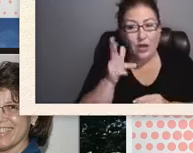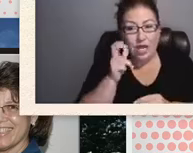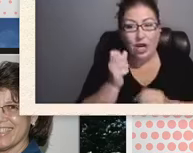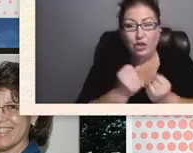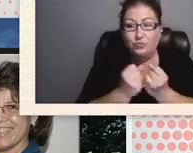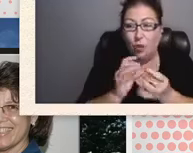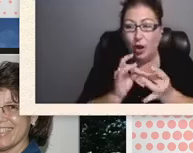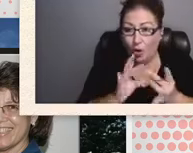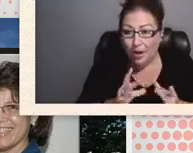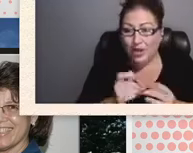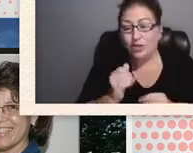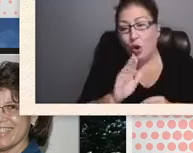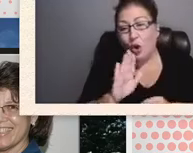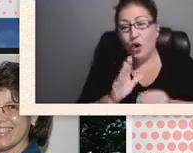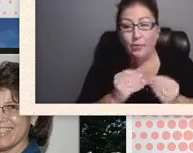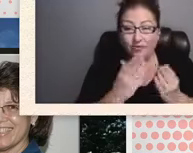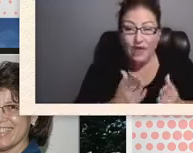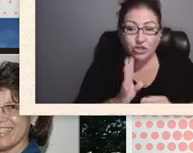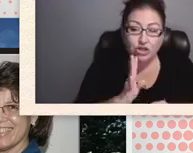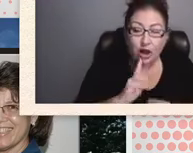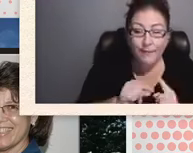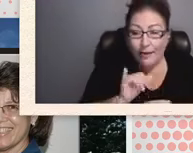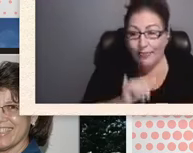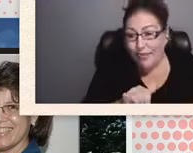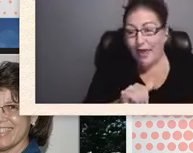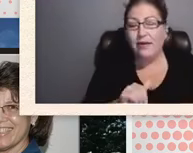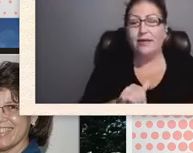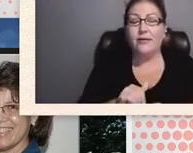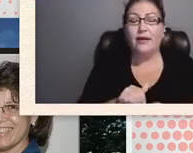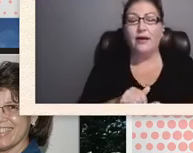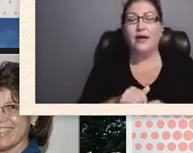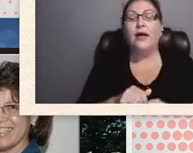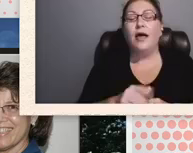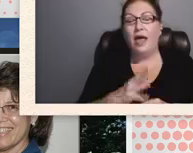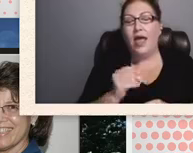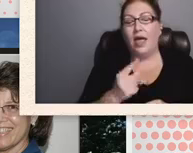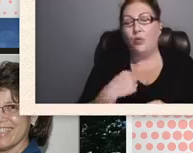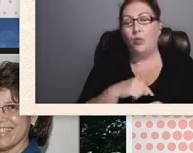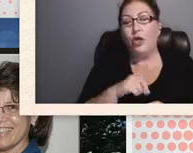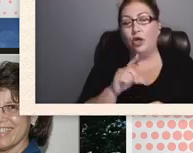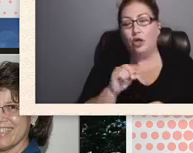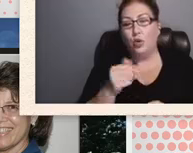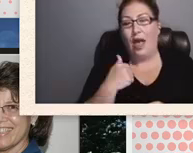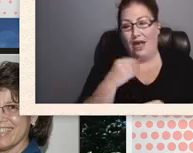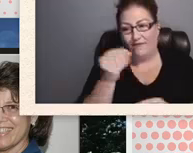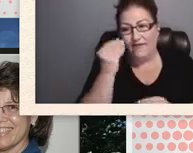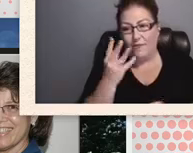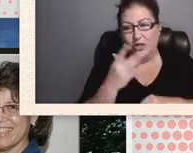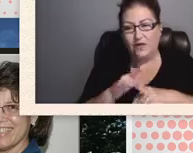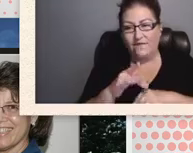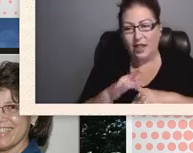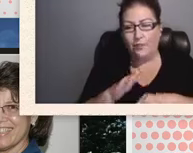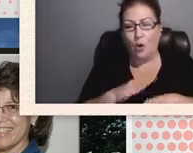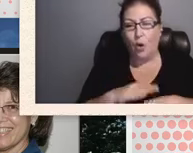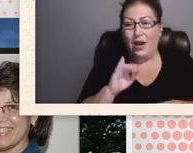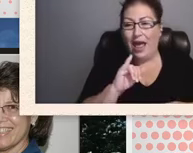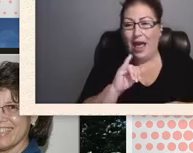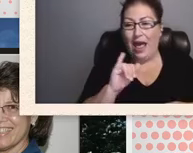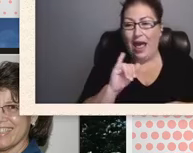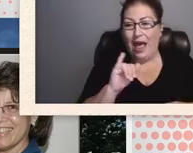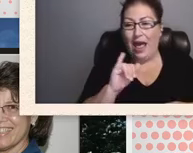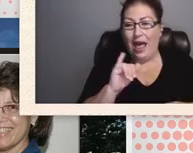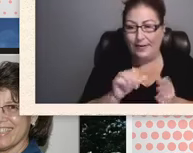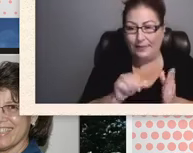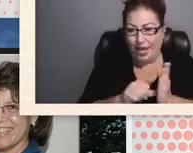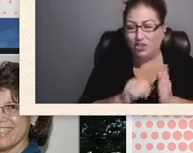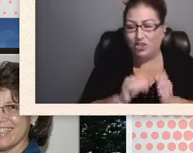or your providers talking about it. And we do have information available on our iConnect page on our website. So